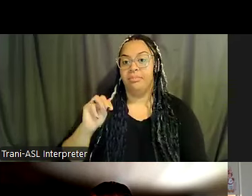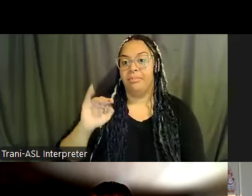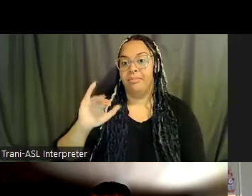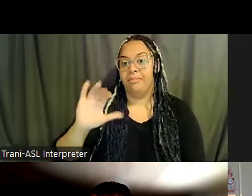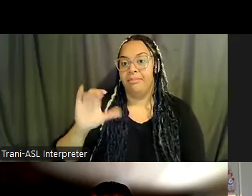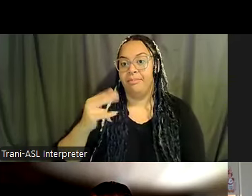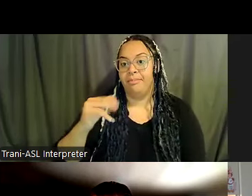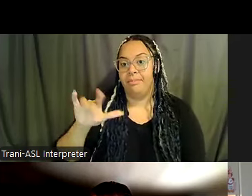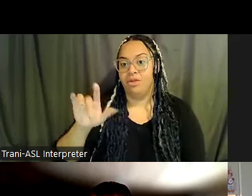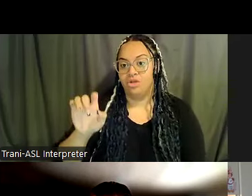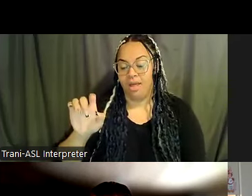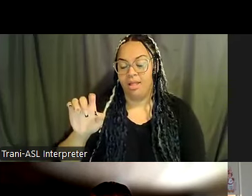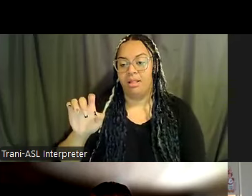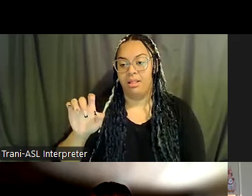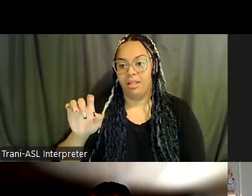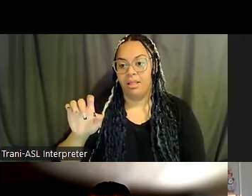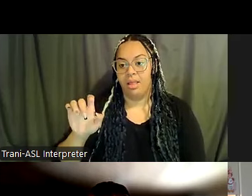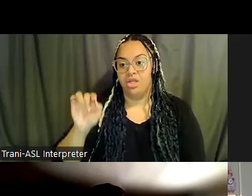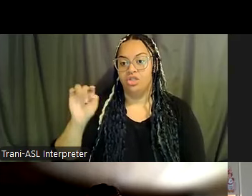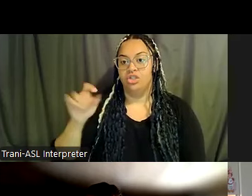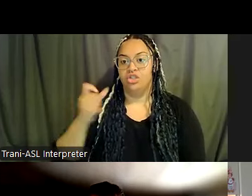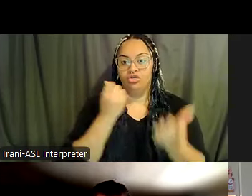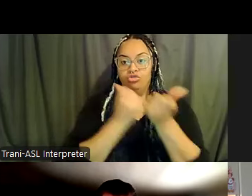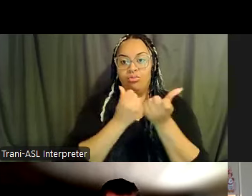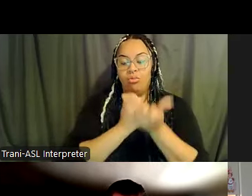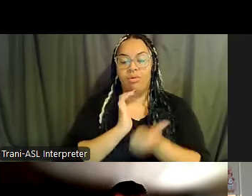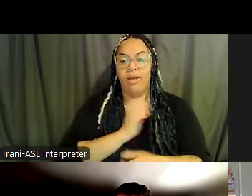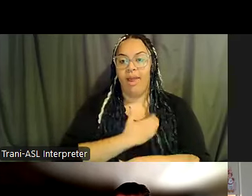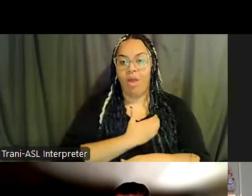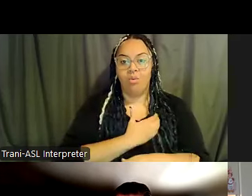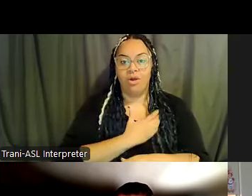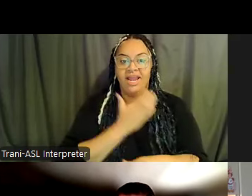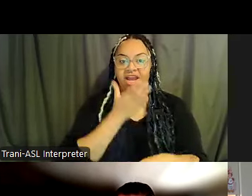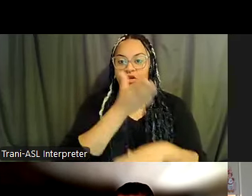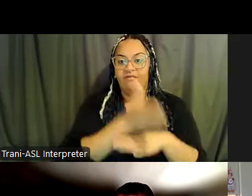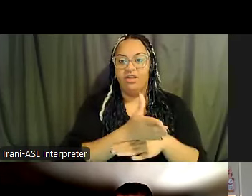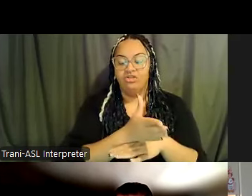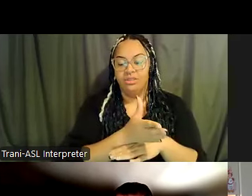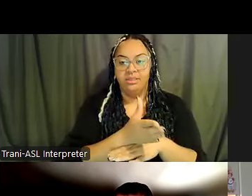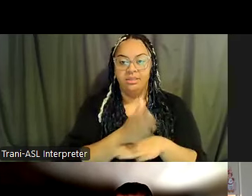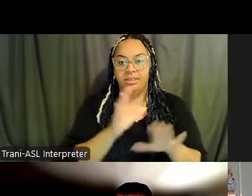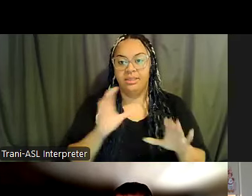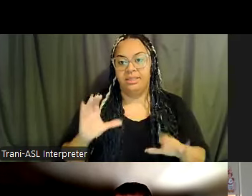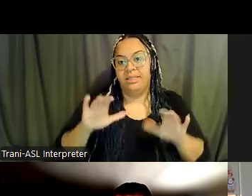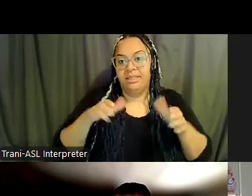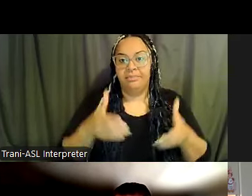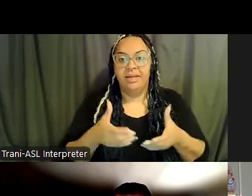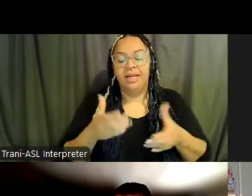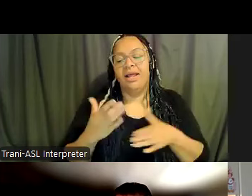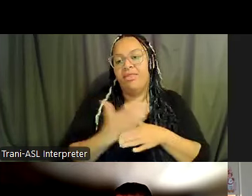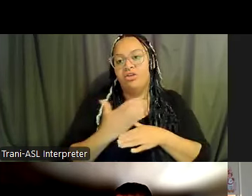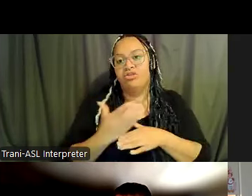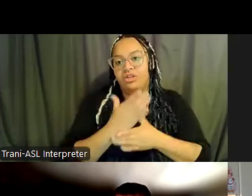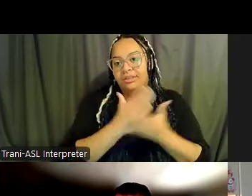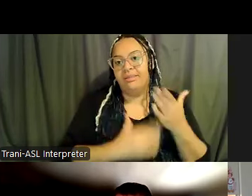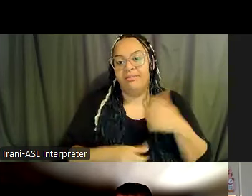Downs, who is supporting our intervention subcommittee, and she's going to share a bit about some of the work that they've done.